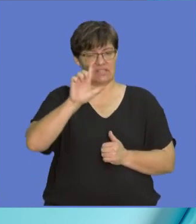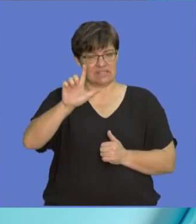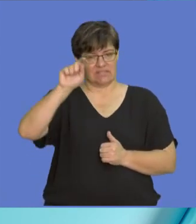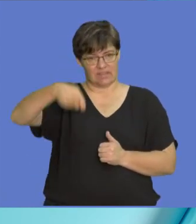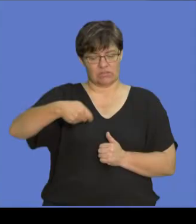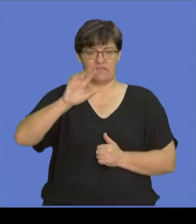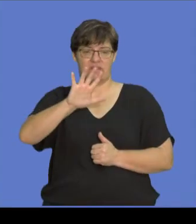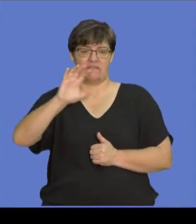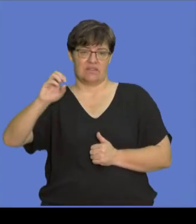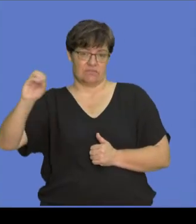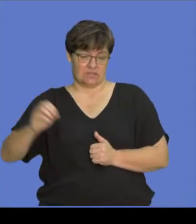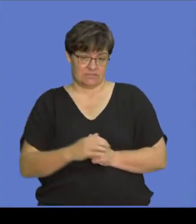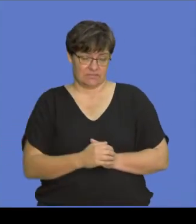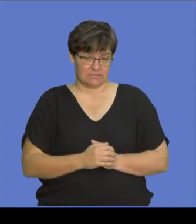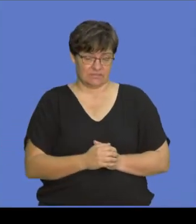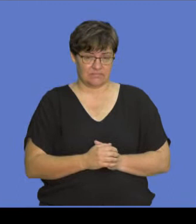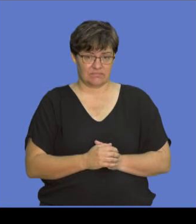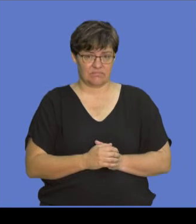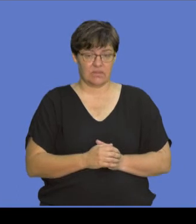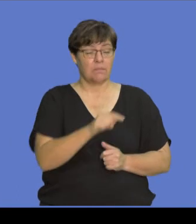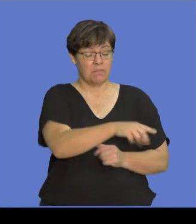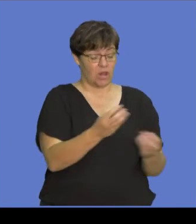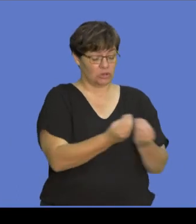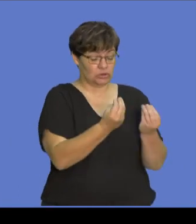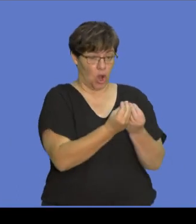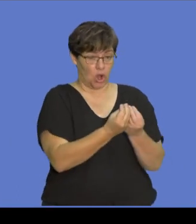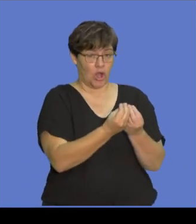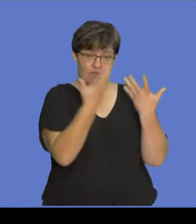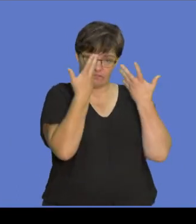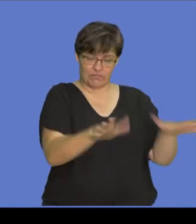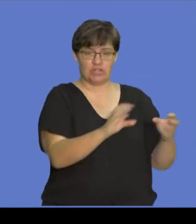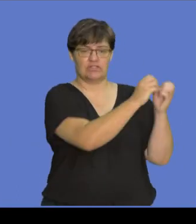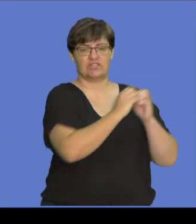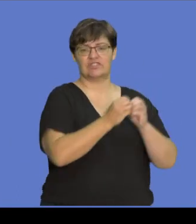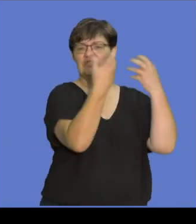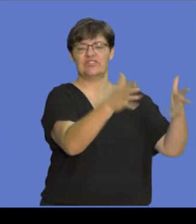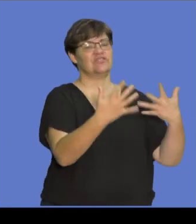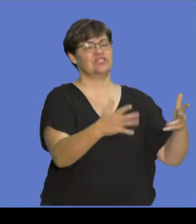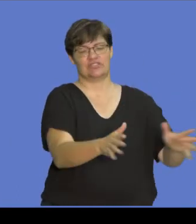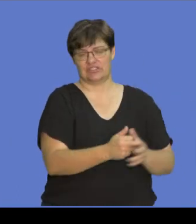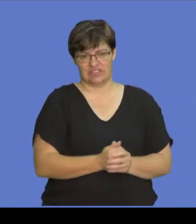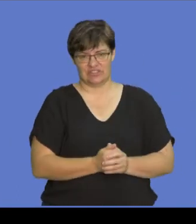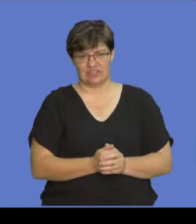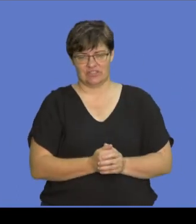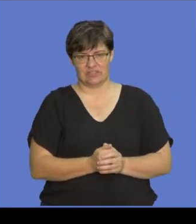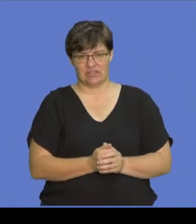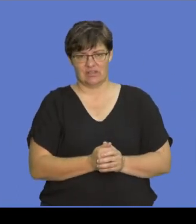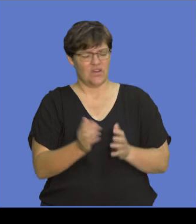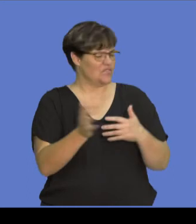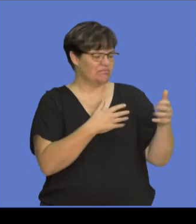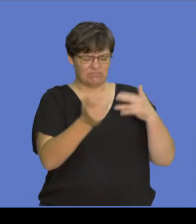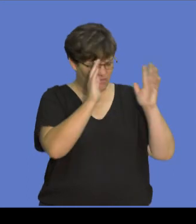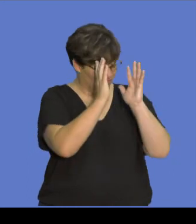57,500. Okay, finished goods stock. These are items that are completely